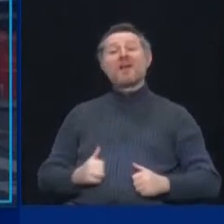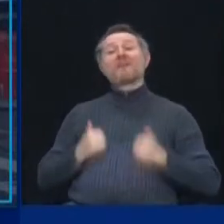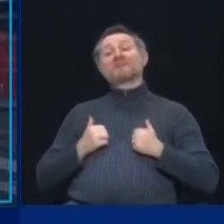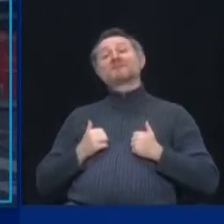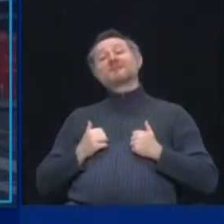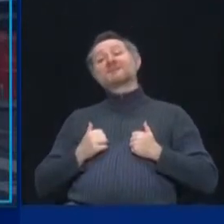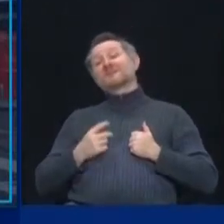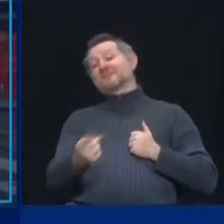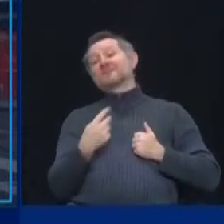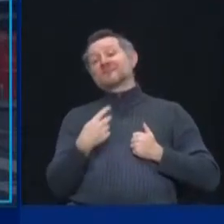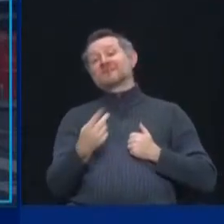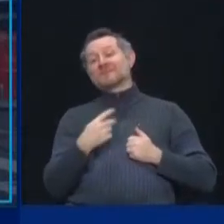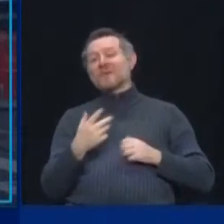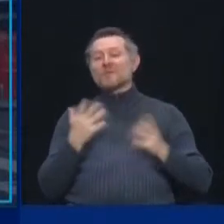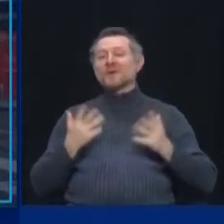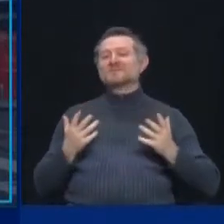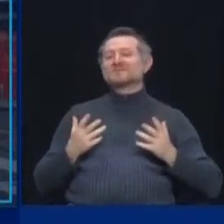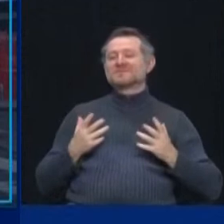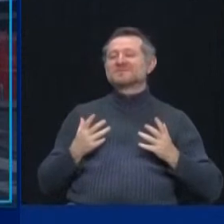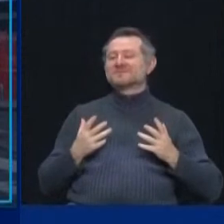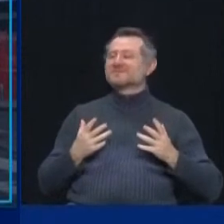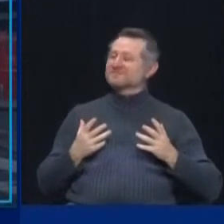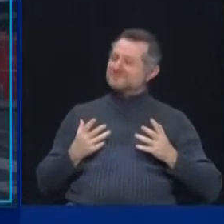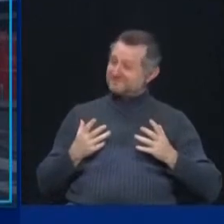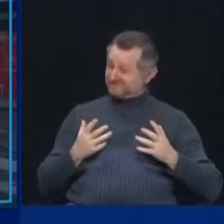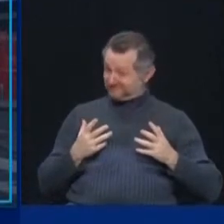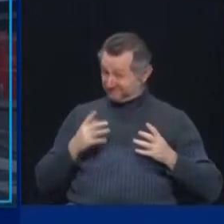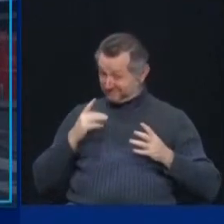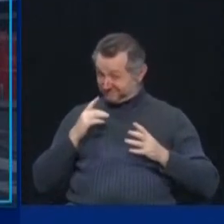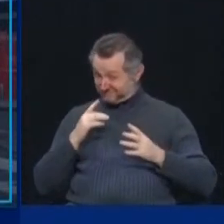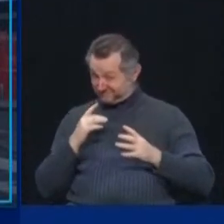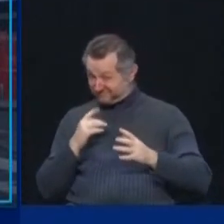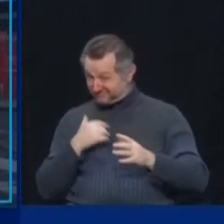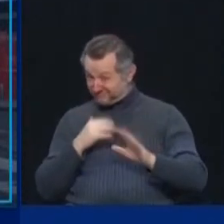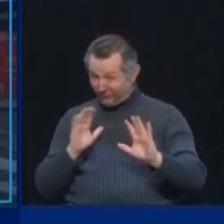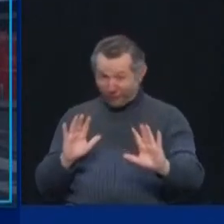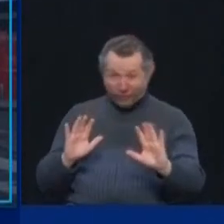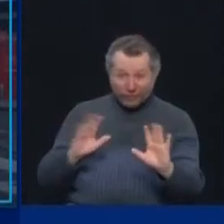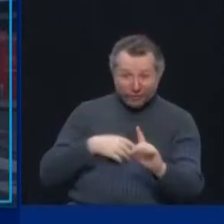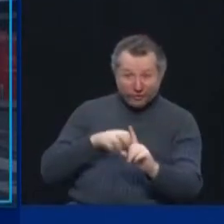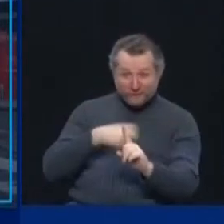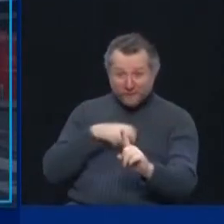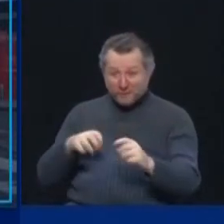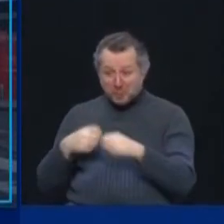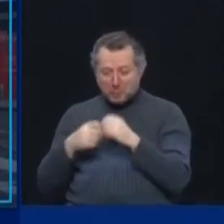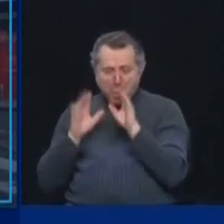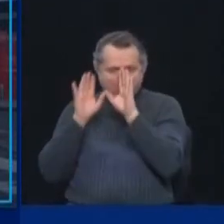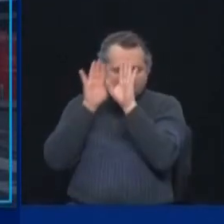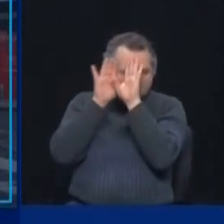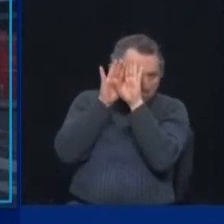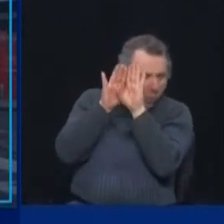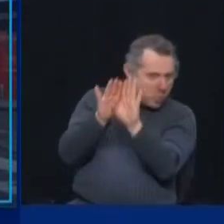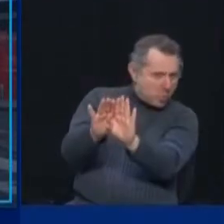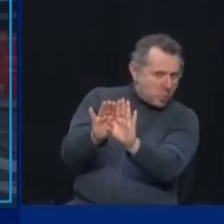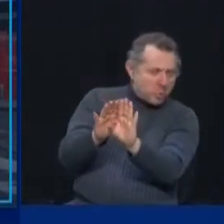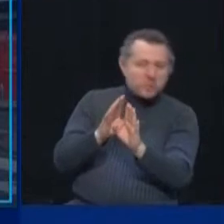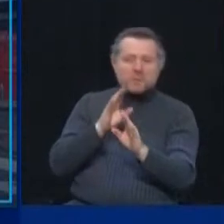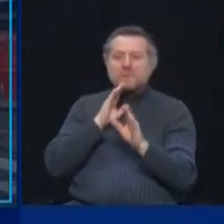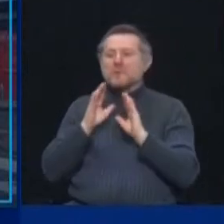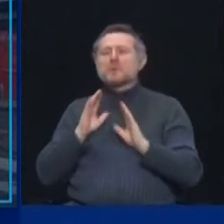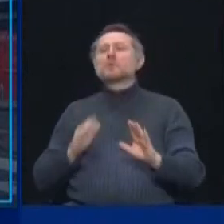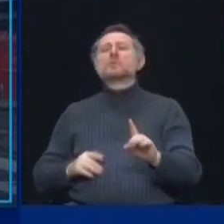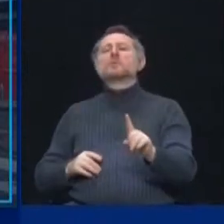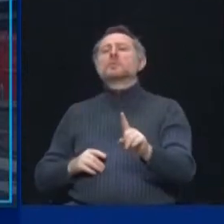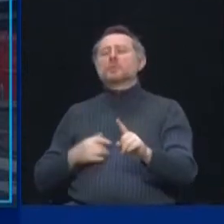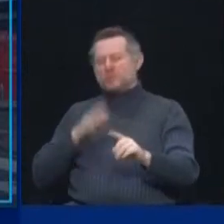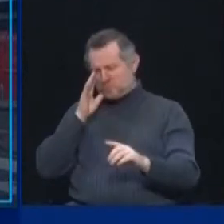is not how do you avoid hardship. Hardship's going to happen in life. Something's